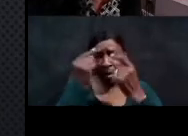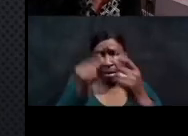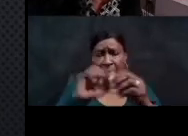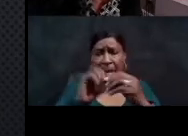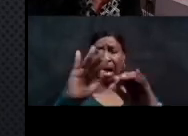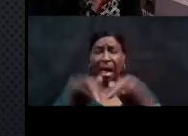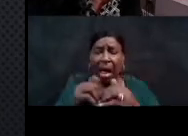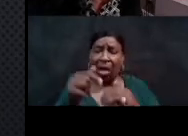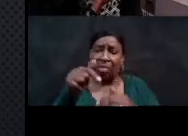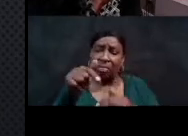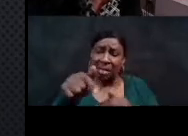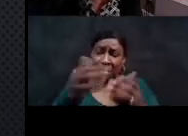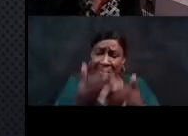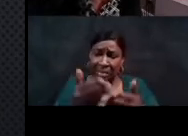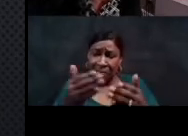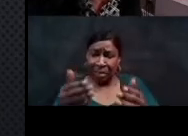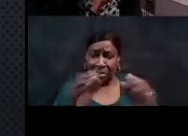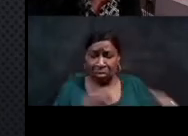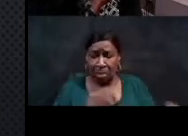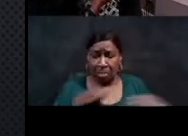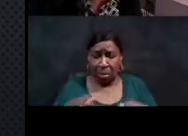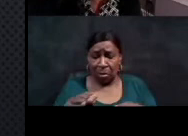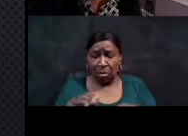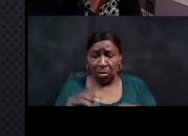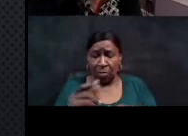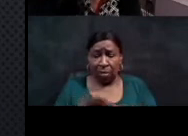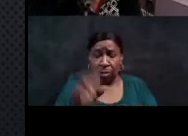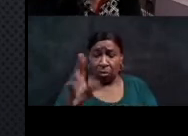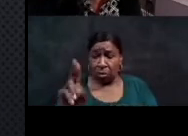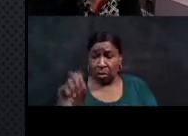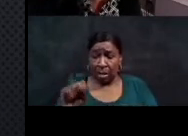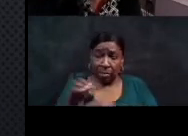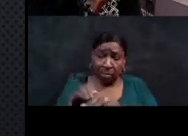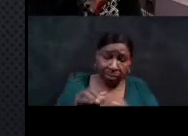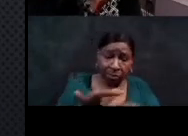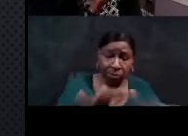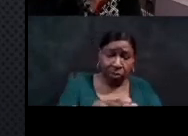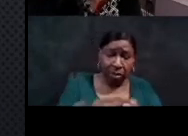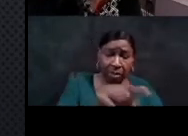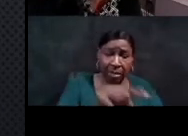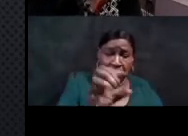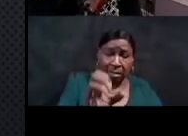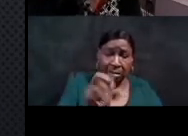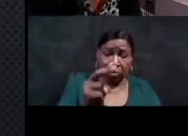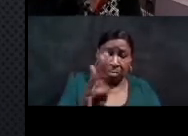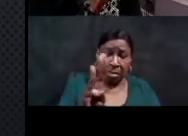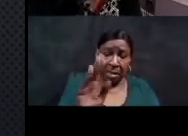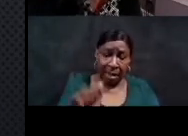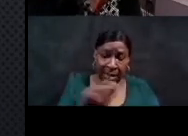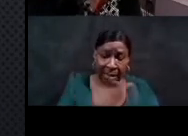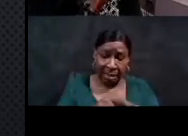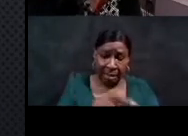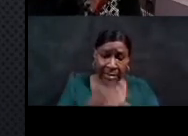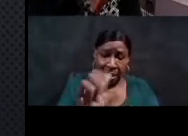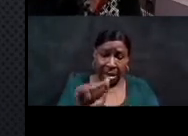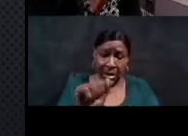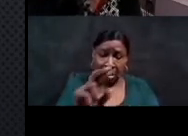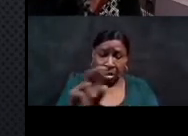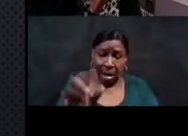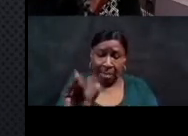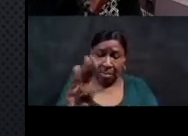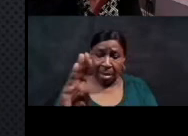practices moves from the United States into the Caribbean, from the United States to its